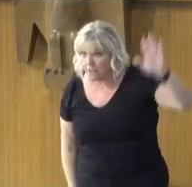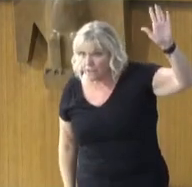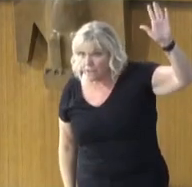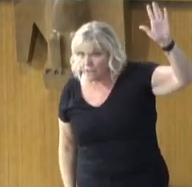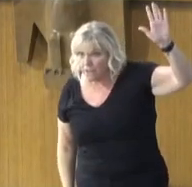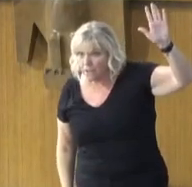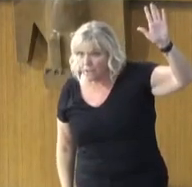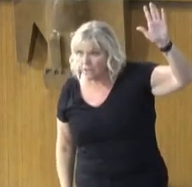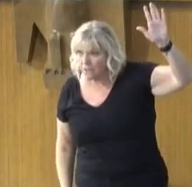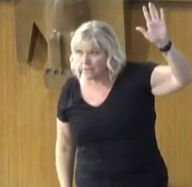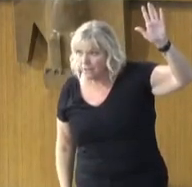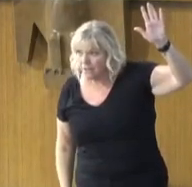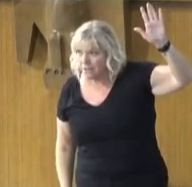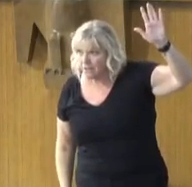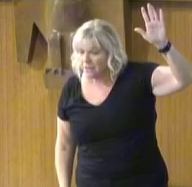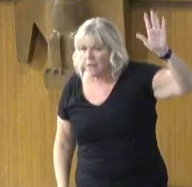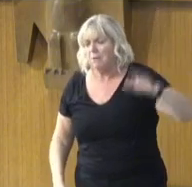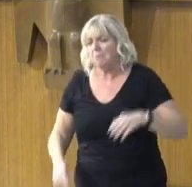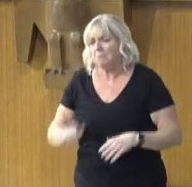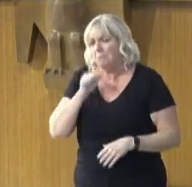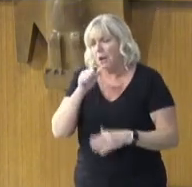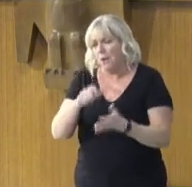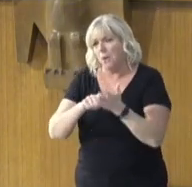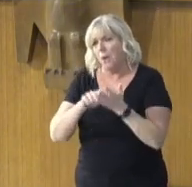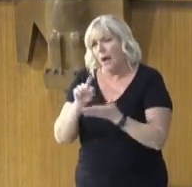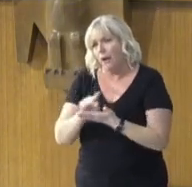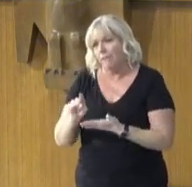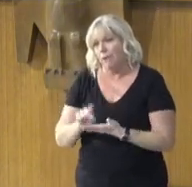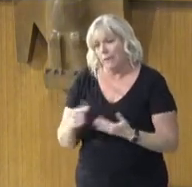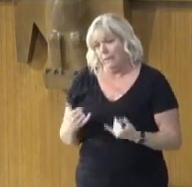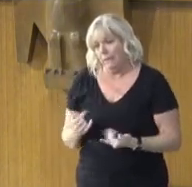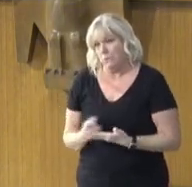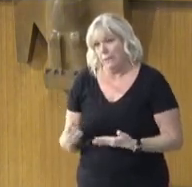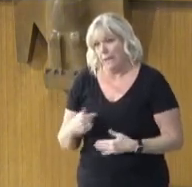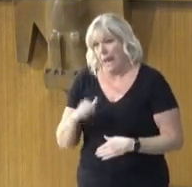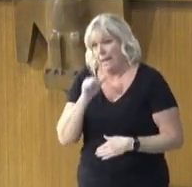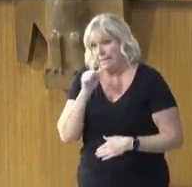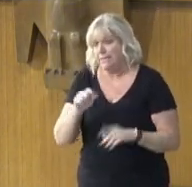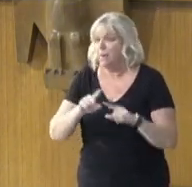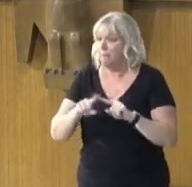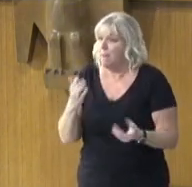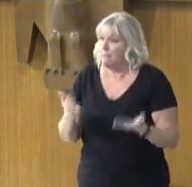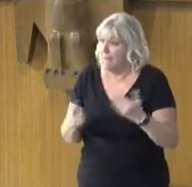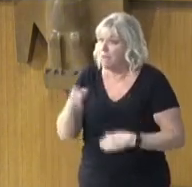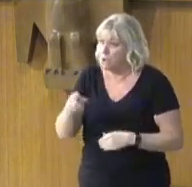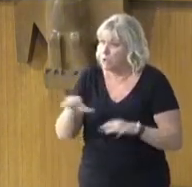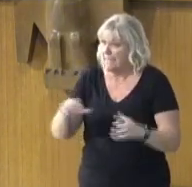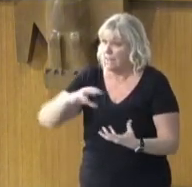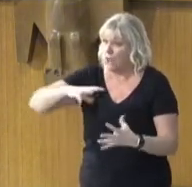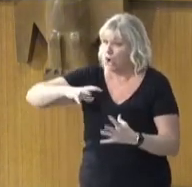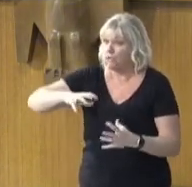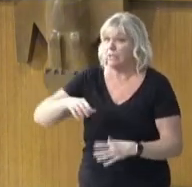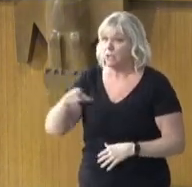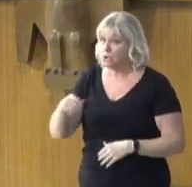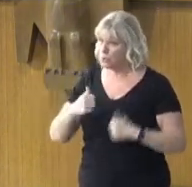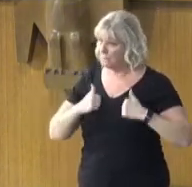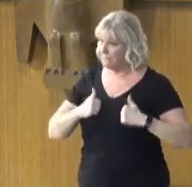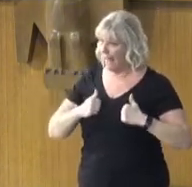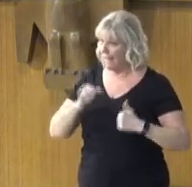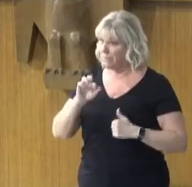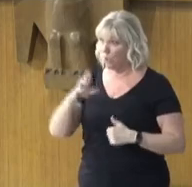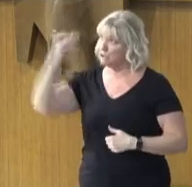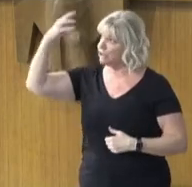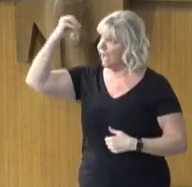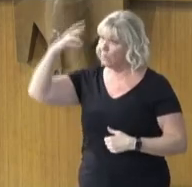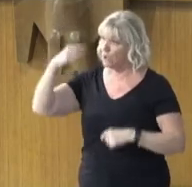It's okay. We don't all have to do laundry every week. I didn't do it this week. But maybe you did. If you showered or bathed in the last 48